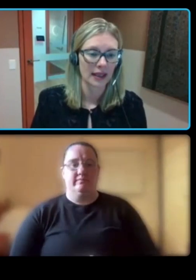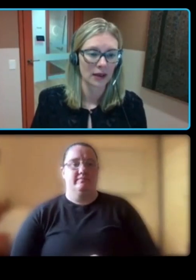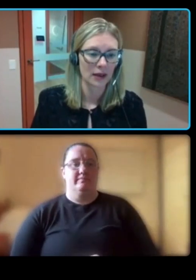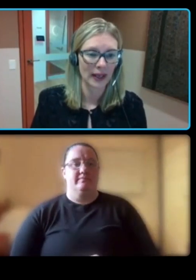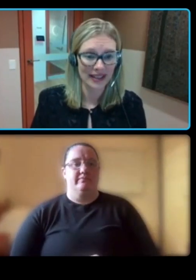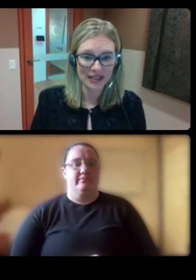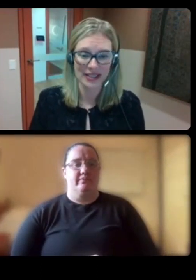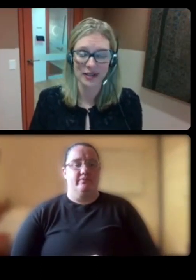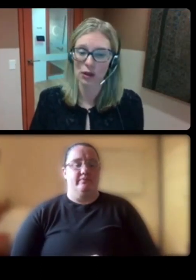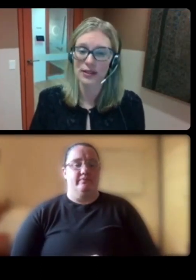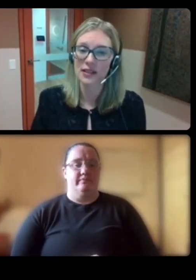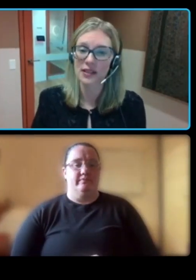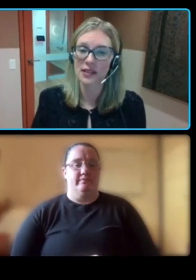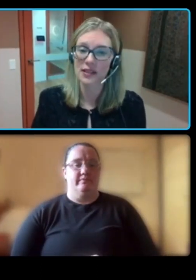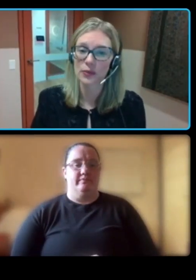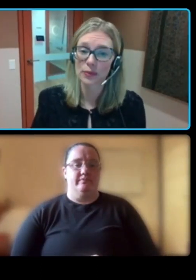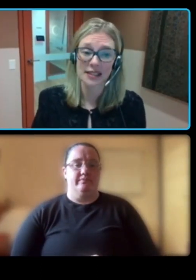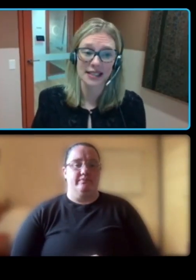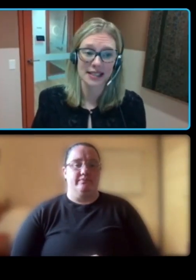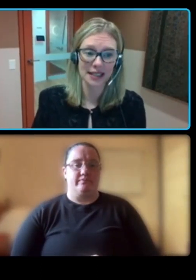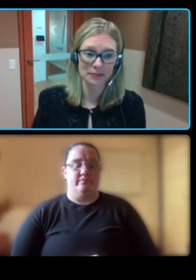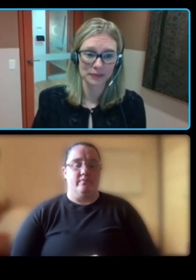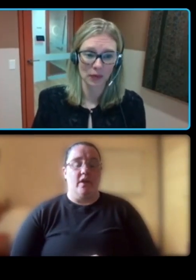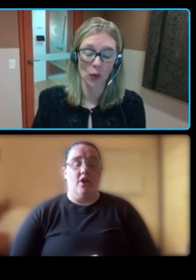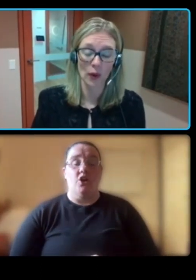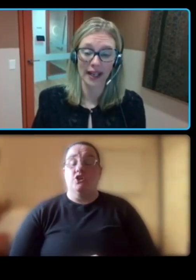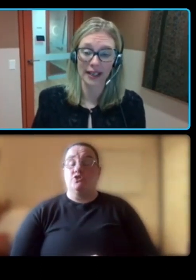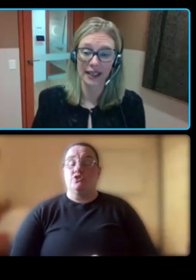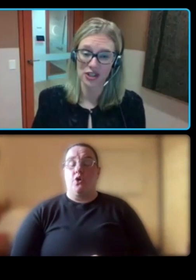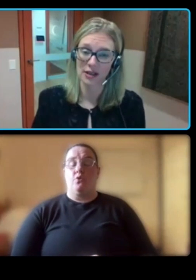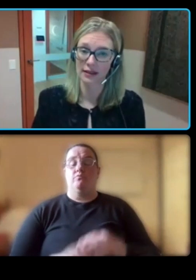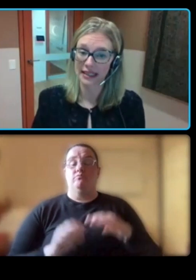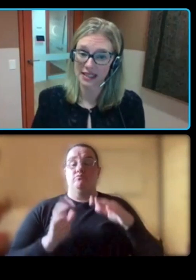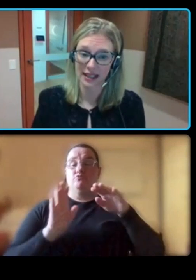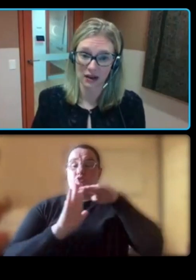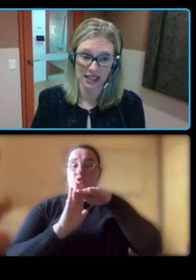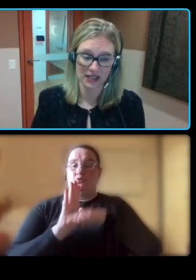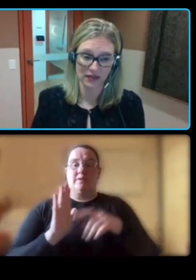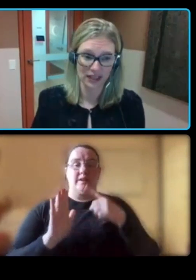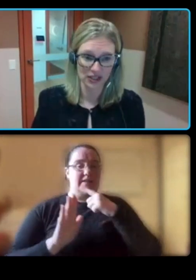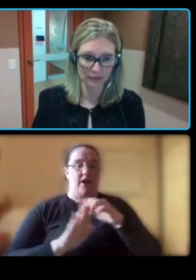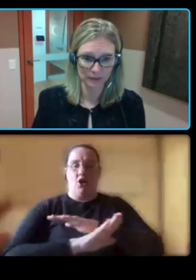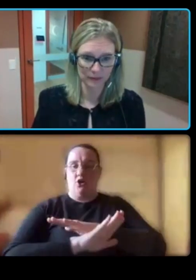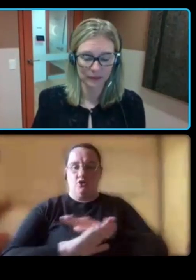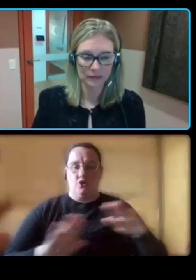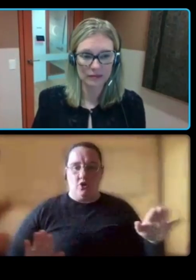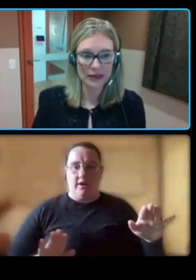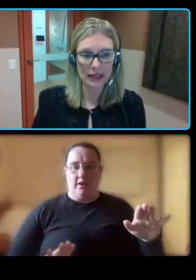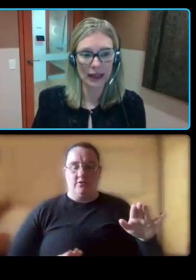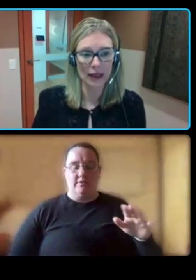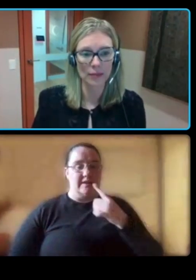It would be an offence to disclose a whistleblower's identity or any information that might lead to their identification.